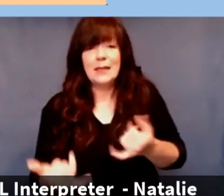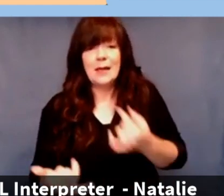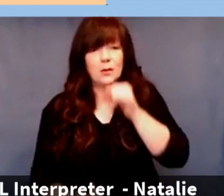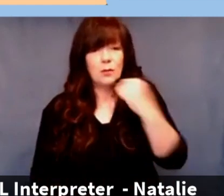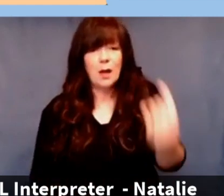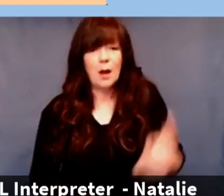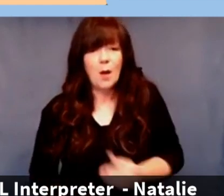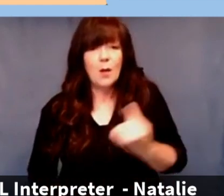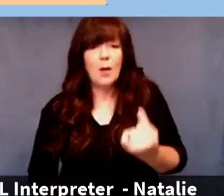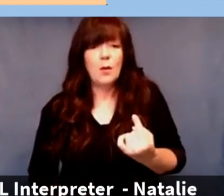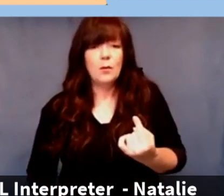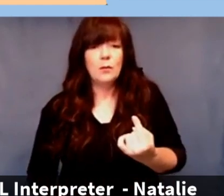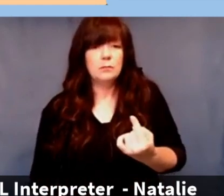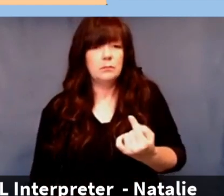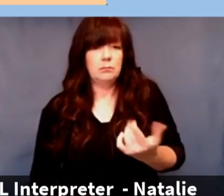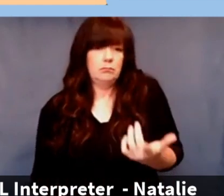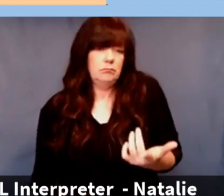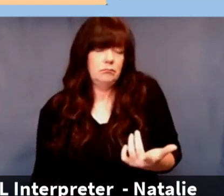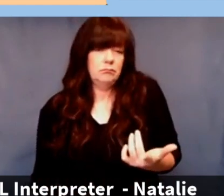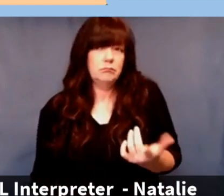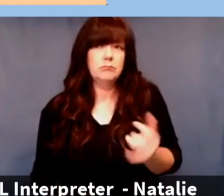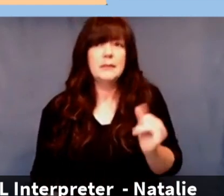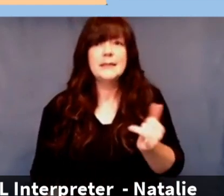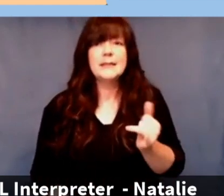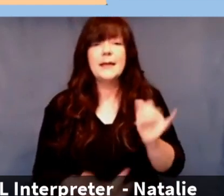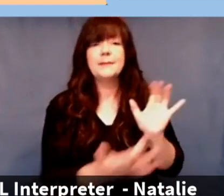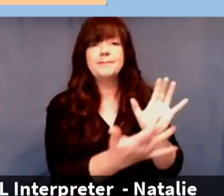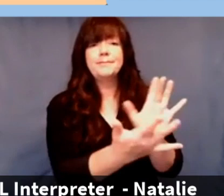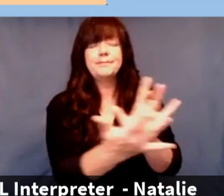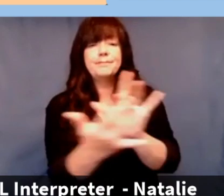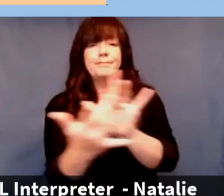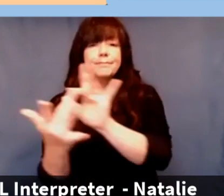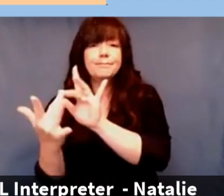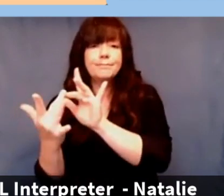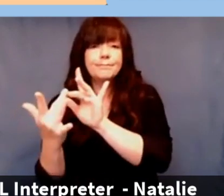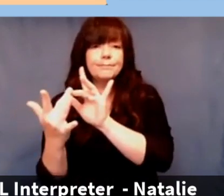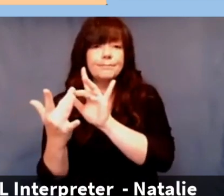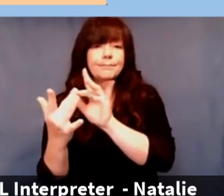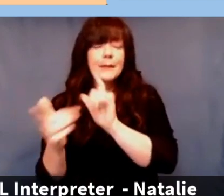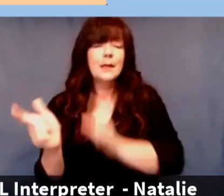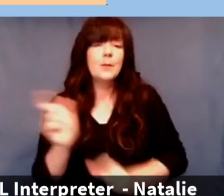in this. And it's like reaching out to people